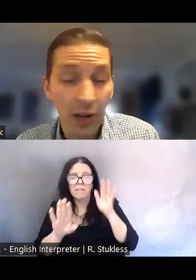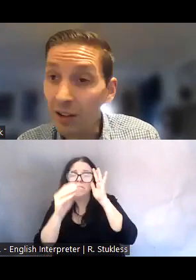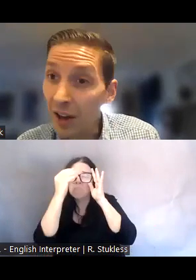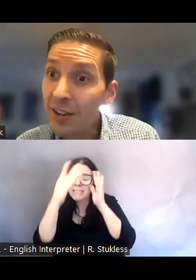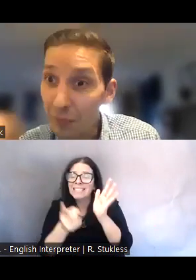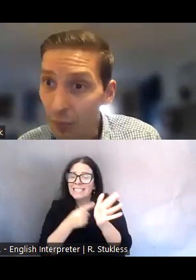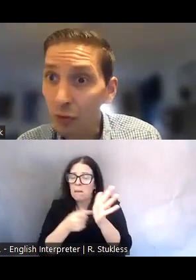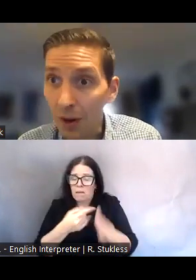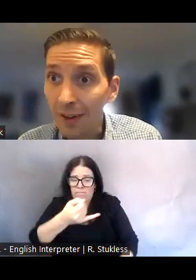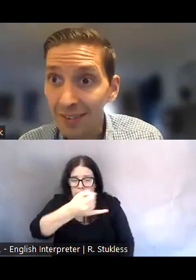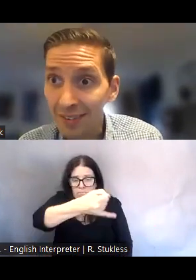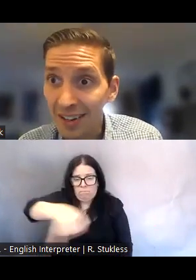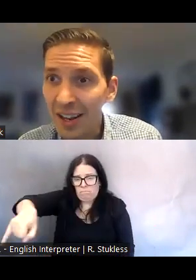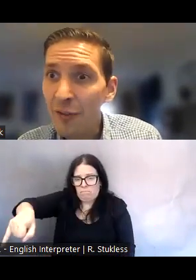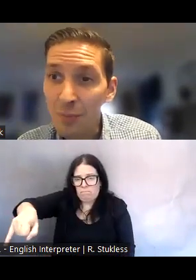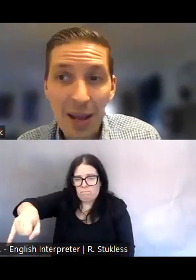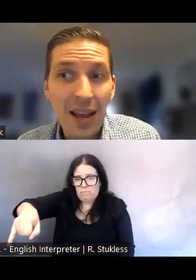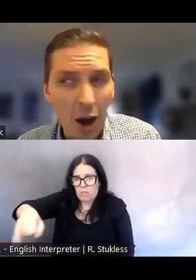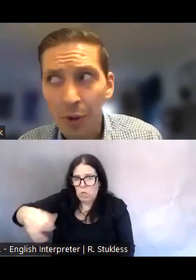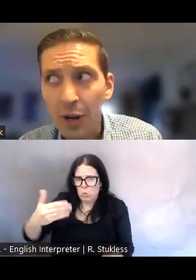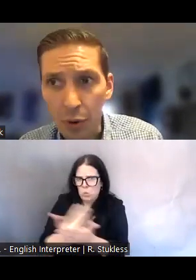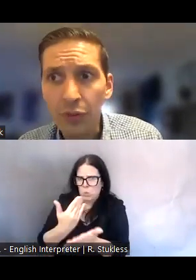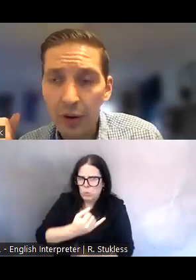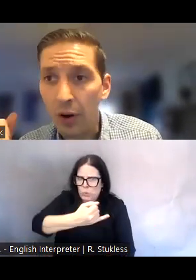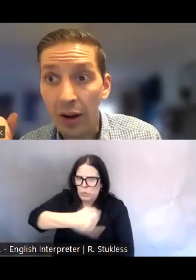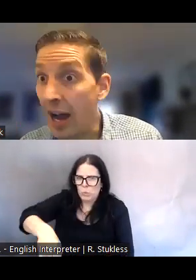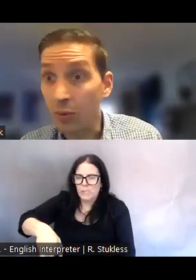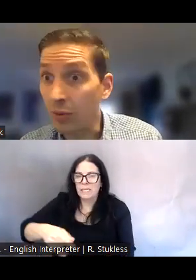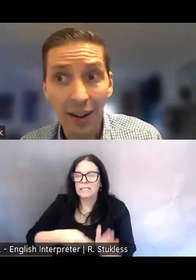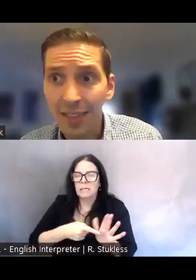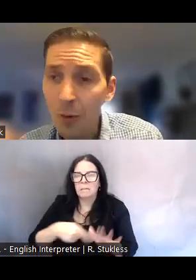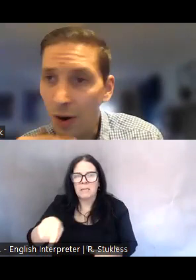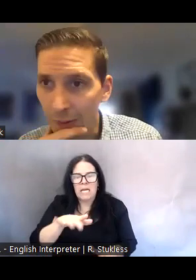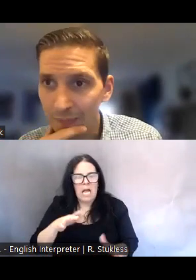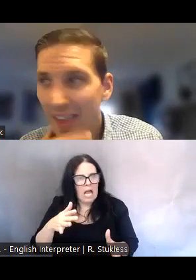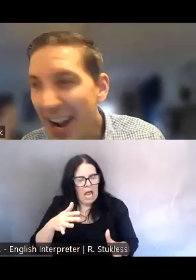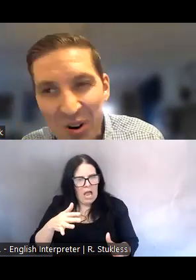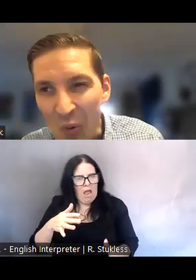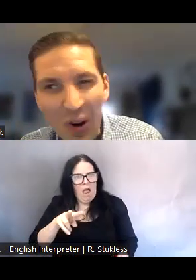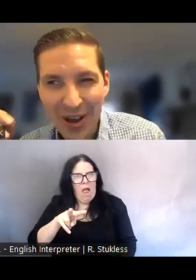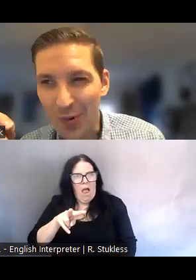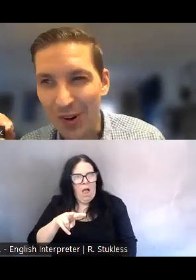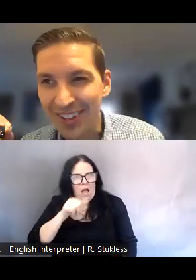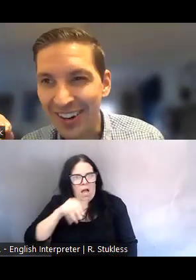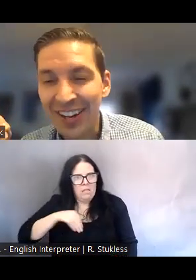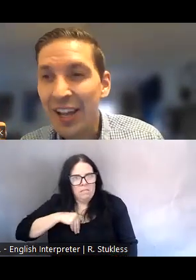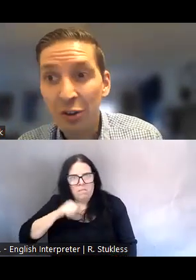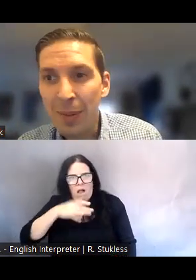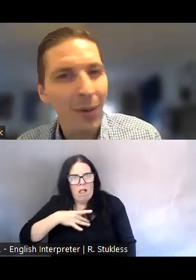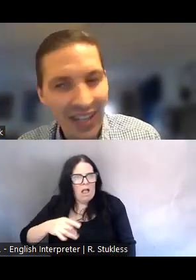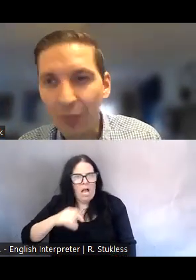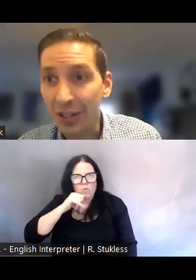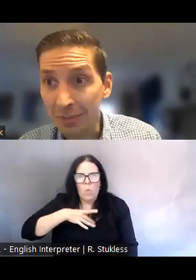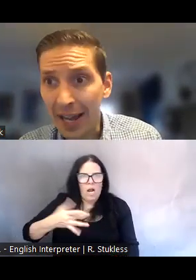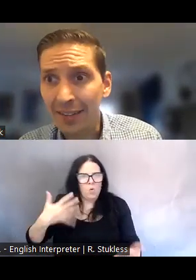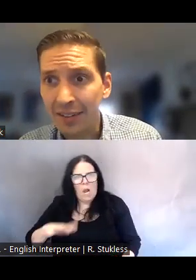often create a lot of different responses for maybe how I'm going to move that wall. I don't like that wall. I don't want that wall there. So maybe